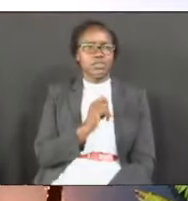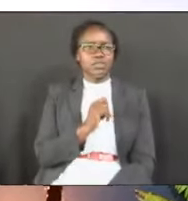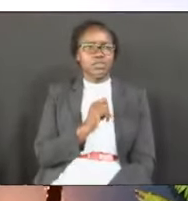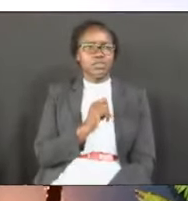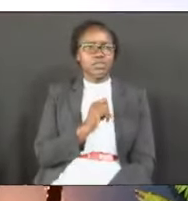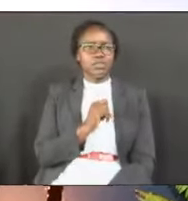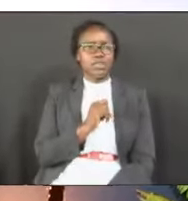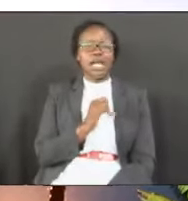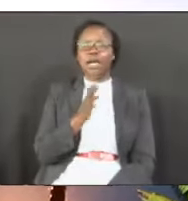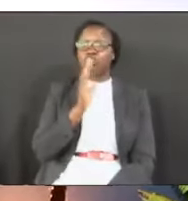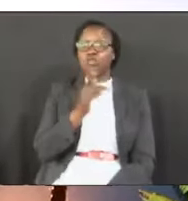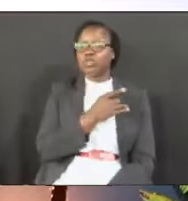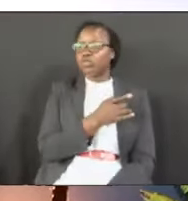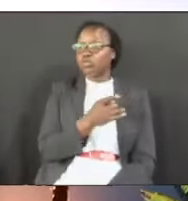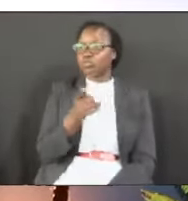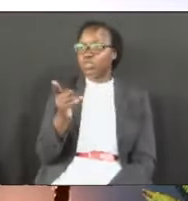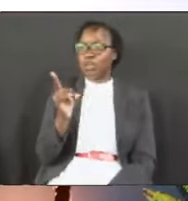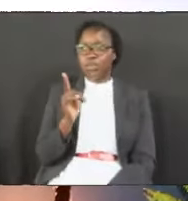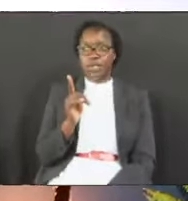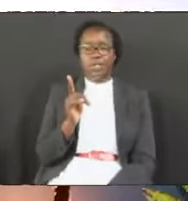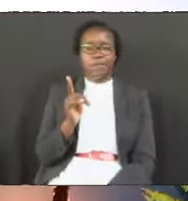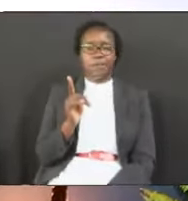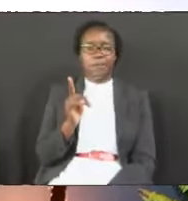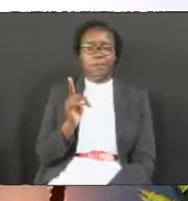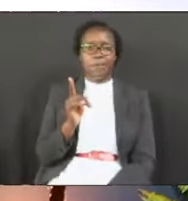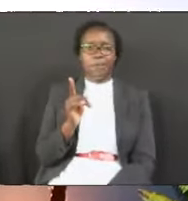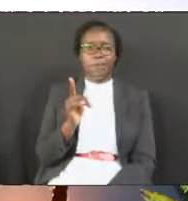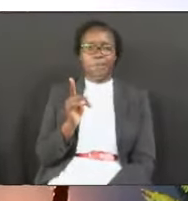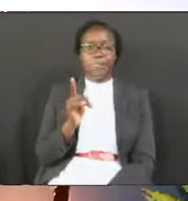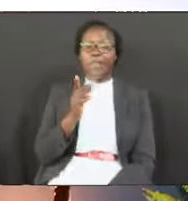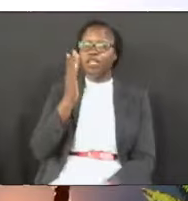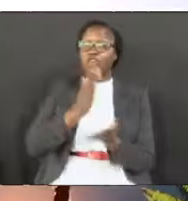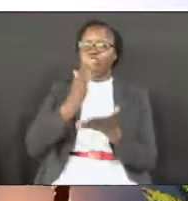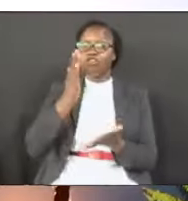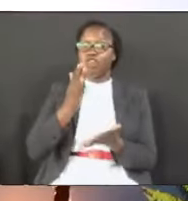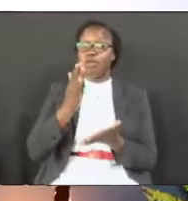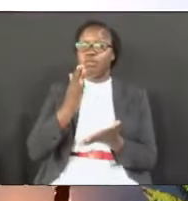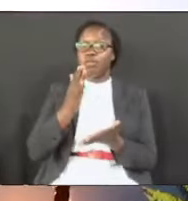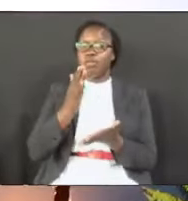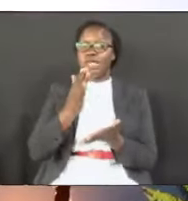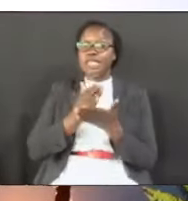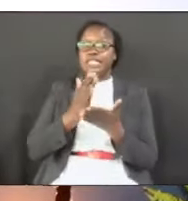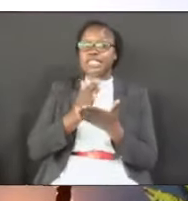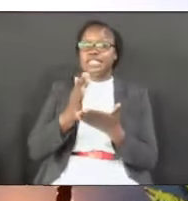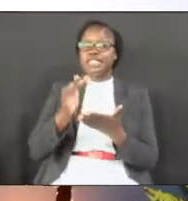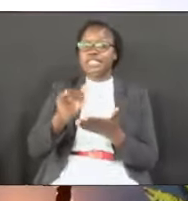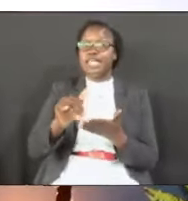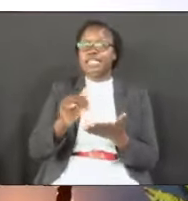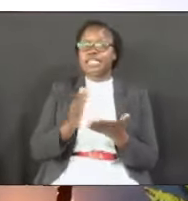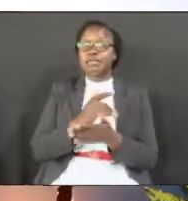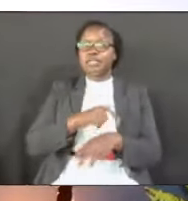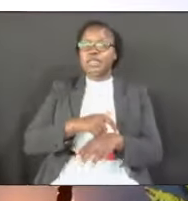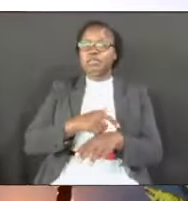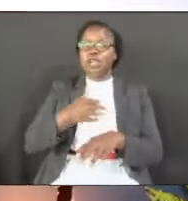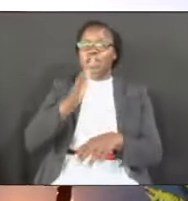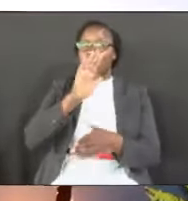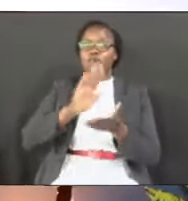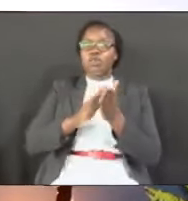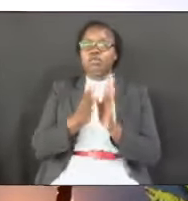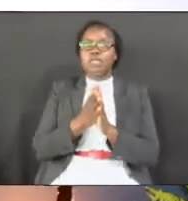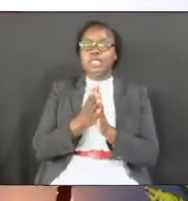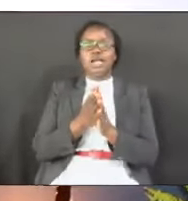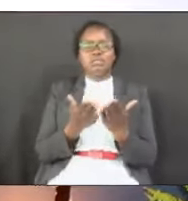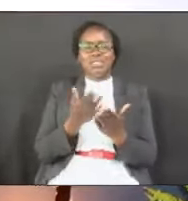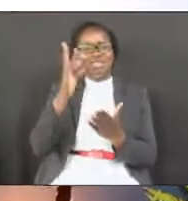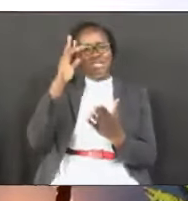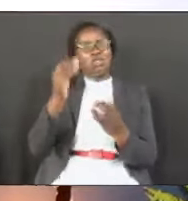But let me speak to you, somebody here this morning, and confirm indeed there are times when God becomes